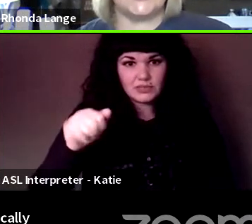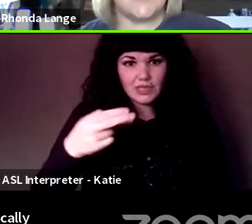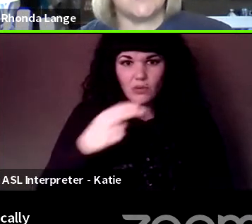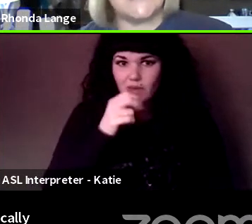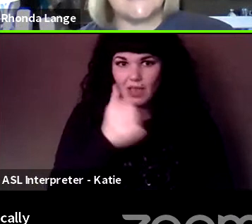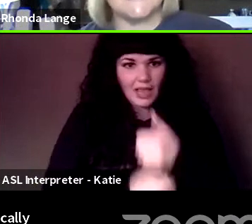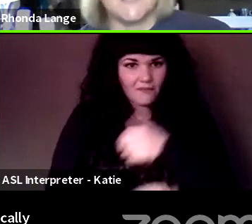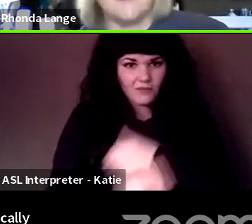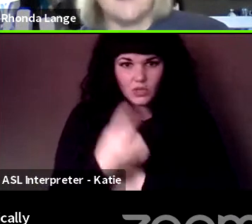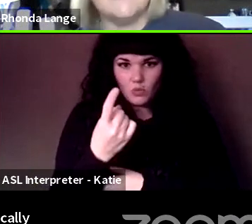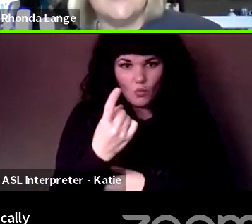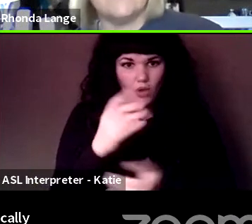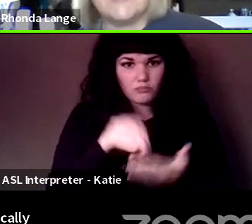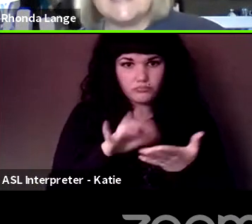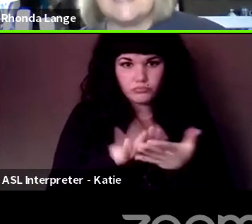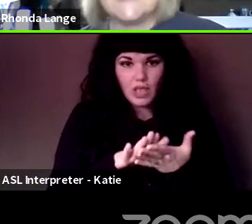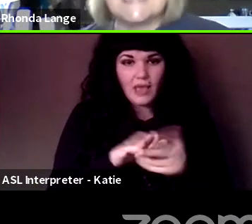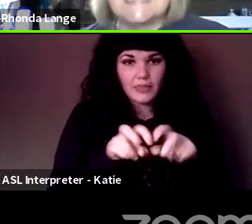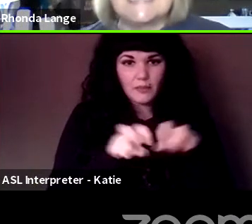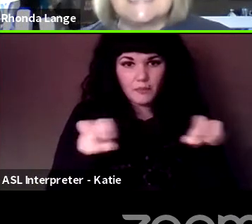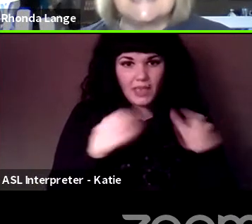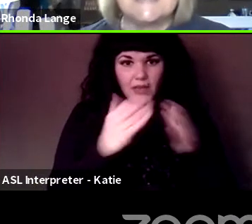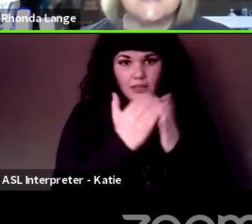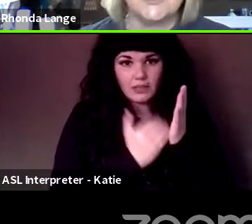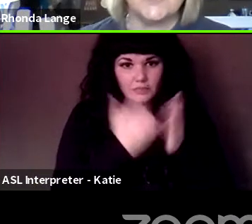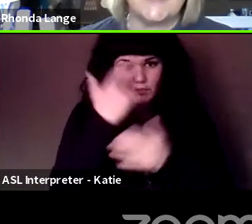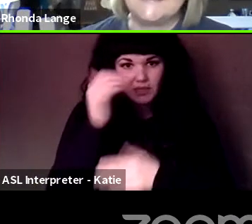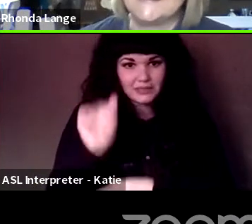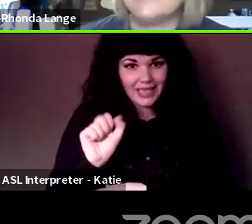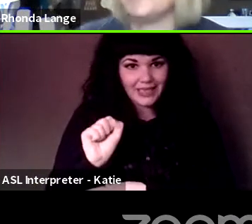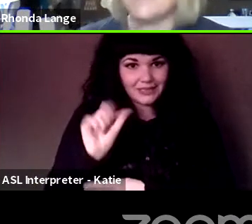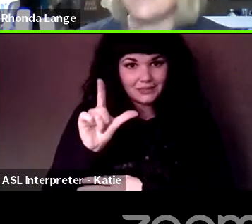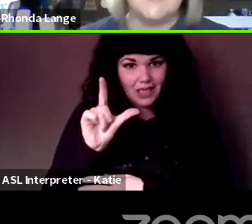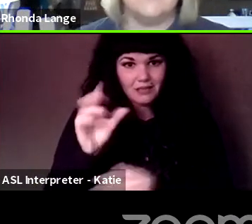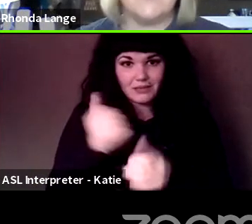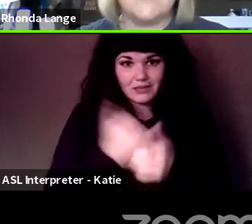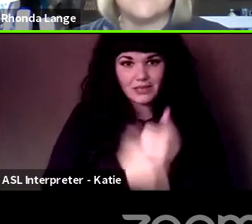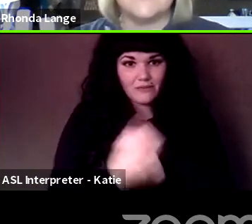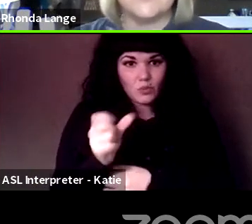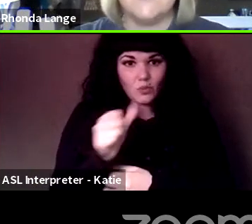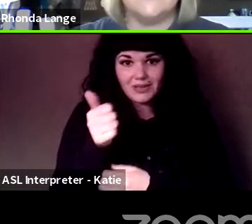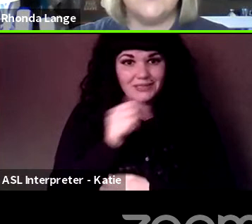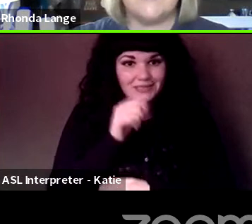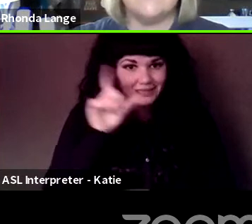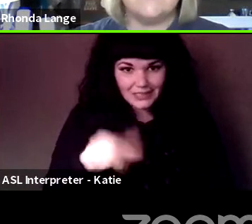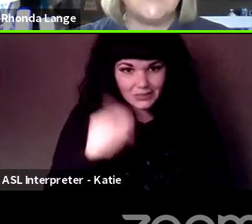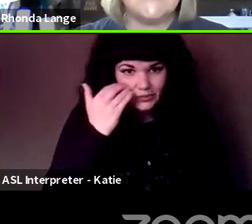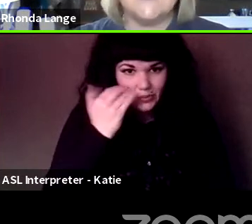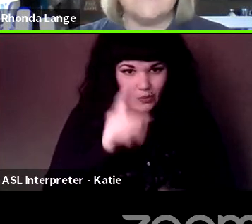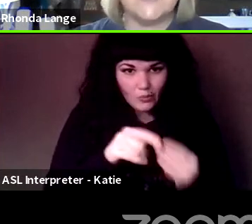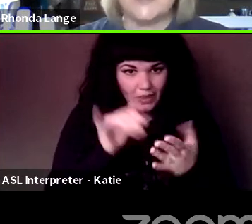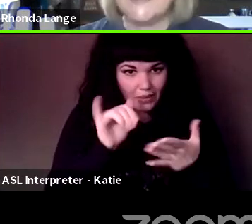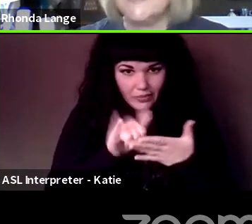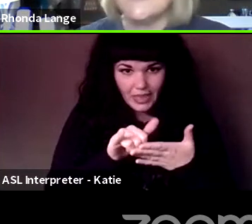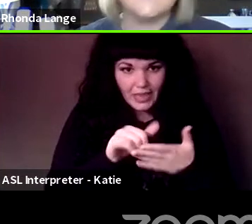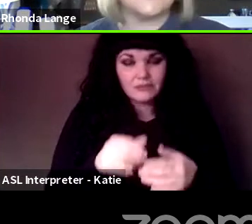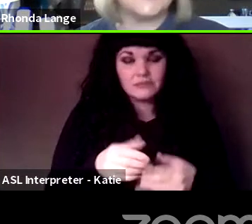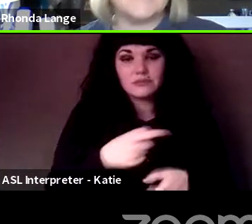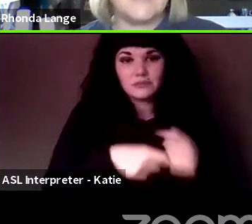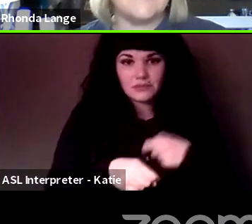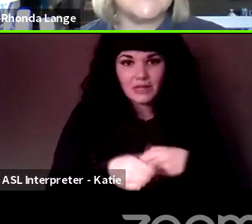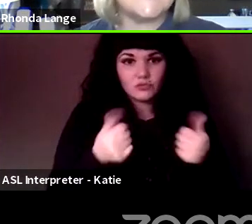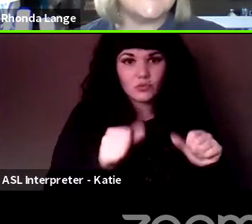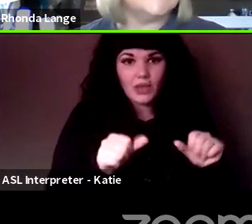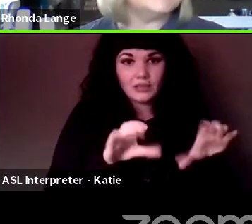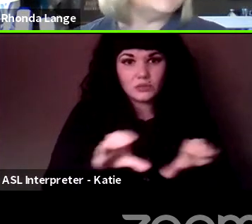I'm sure our ASL and everybody else doesn't need to know that. And rather than trying to do everybody individually. So